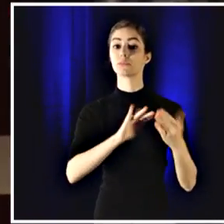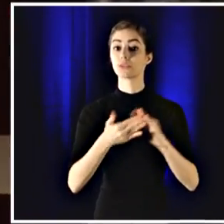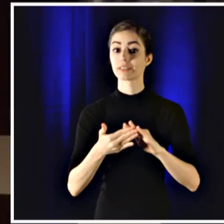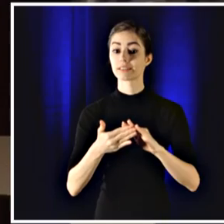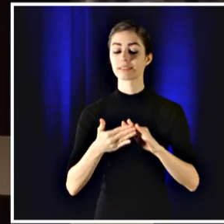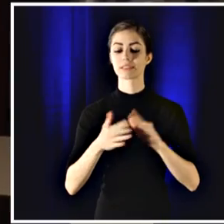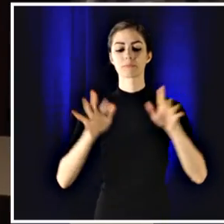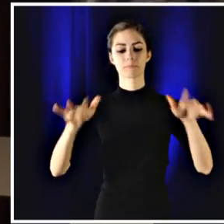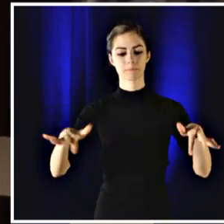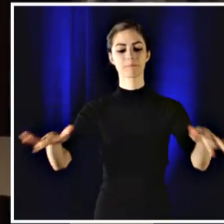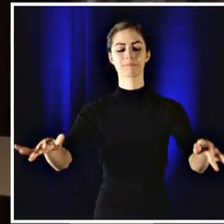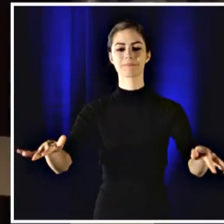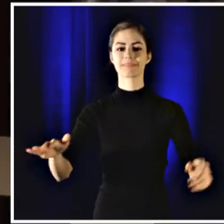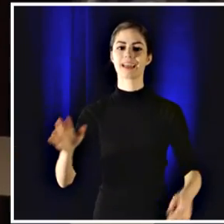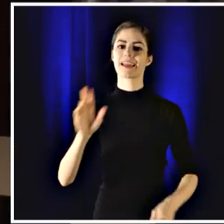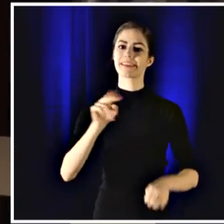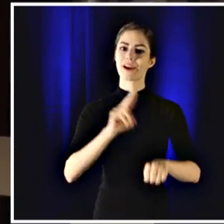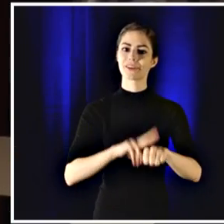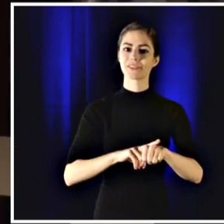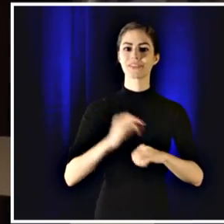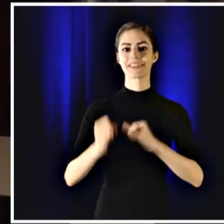politics, and future generations.